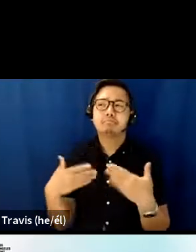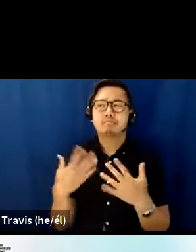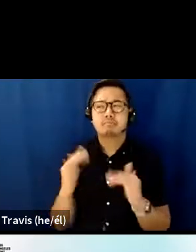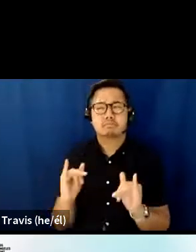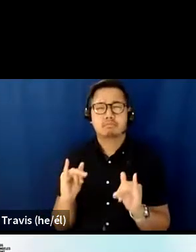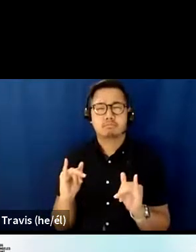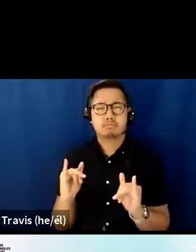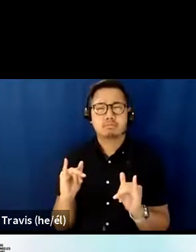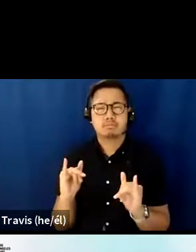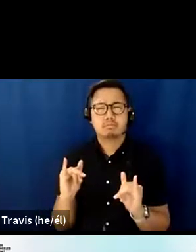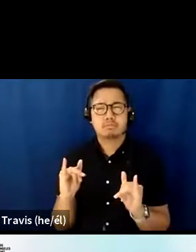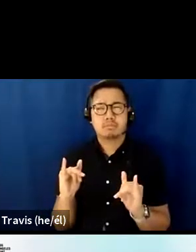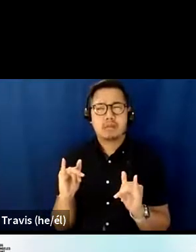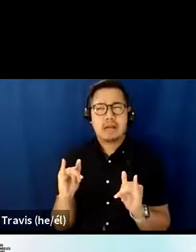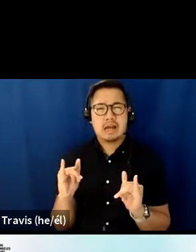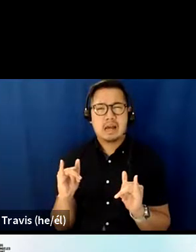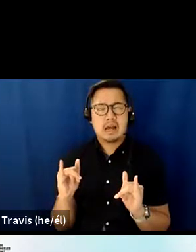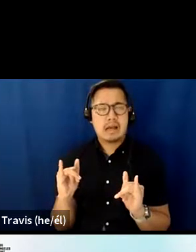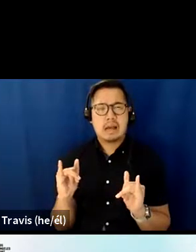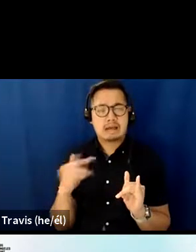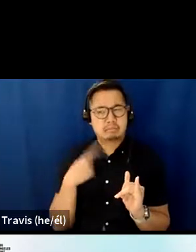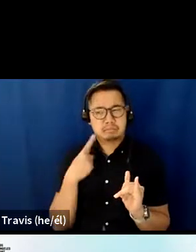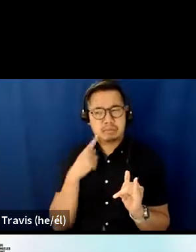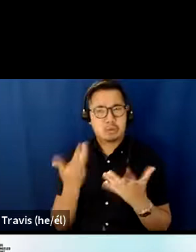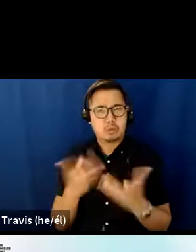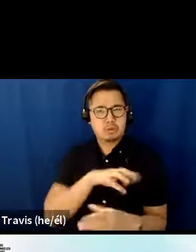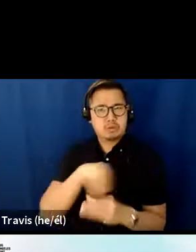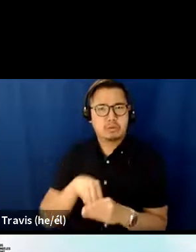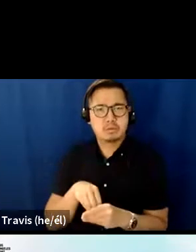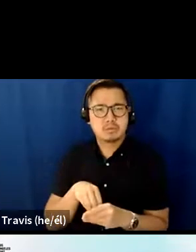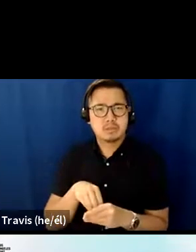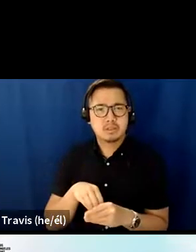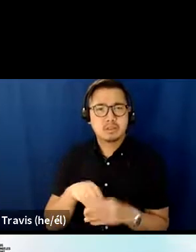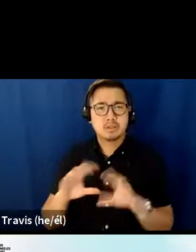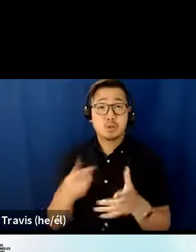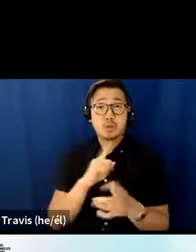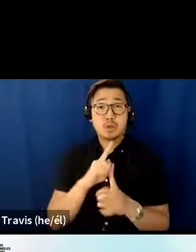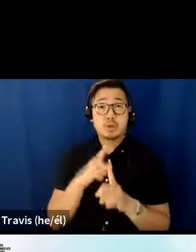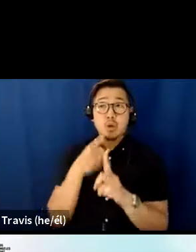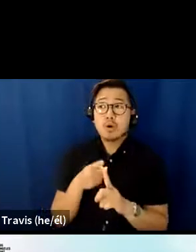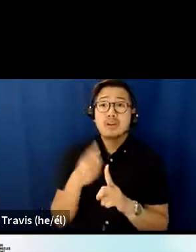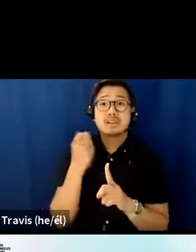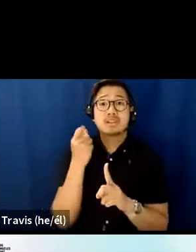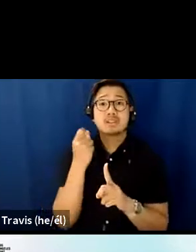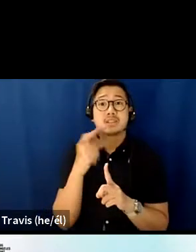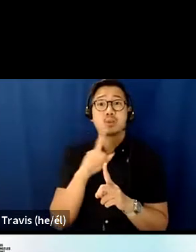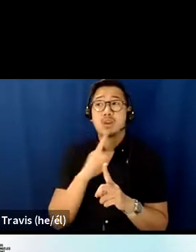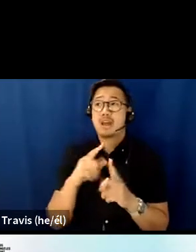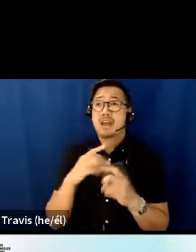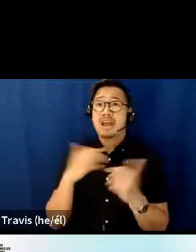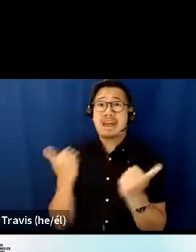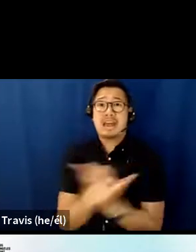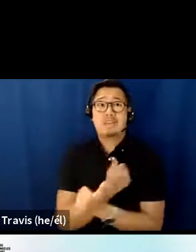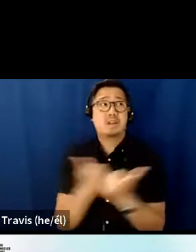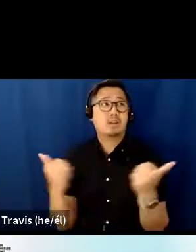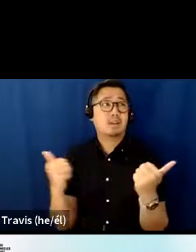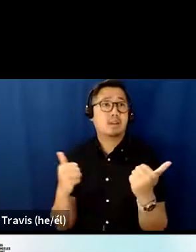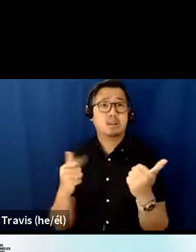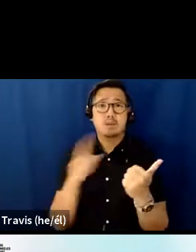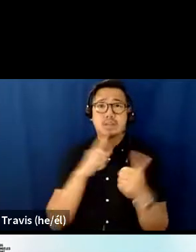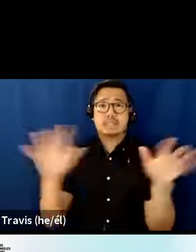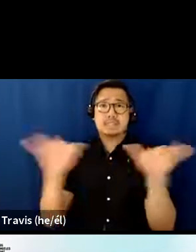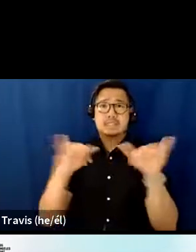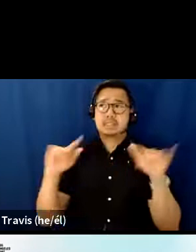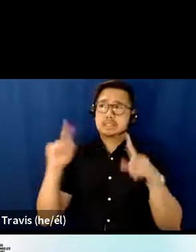I don't think I want a seat. I don't think I want the table at all. I wanna, you know, dismantle the conditions that require us to have a table in the first